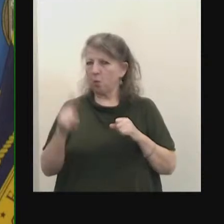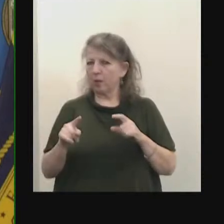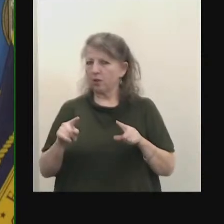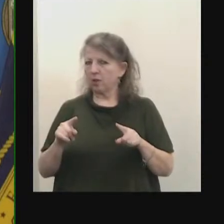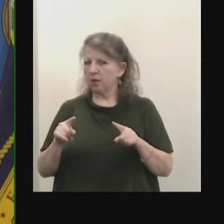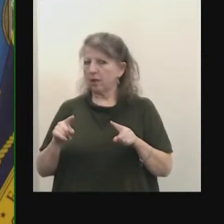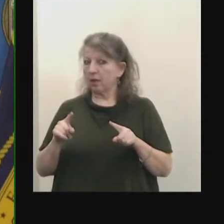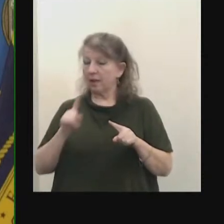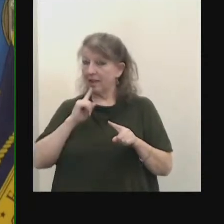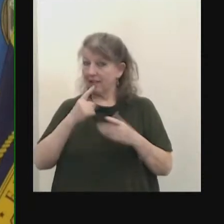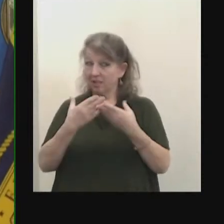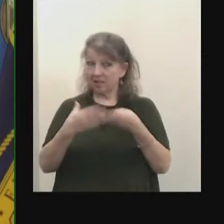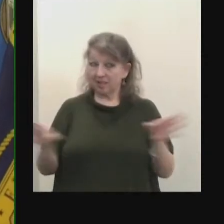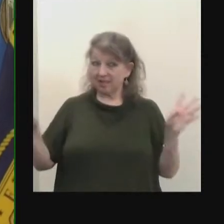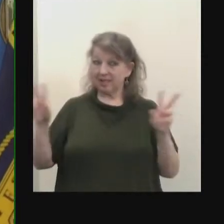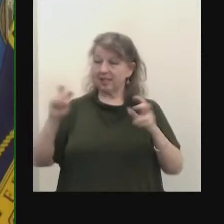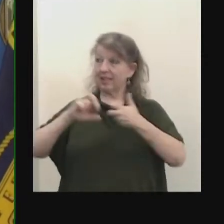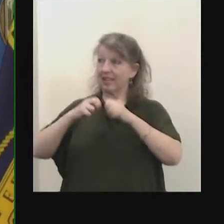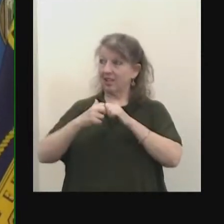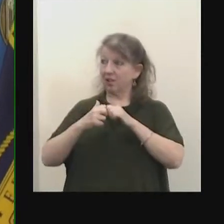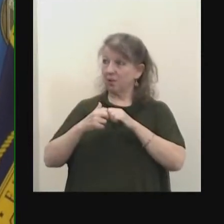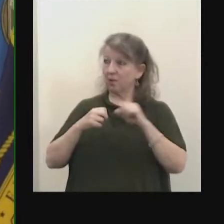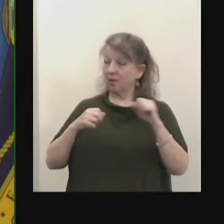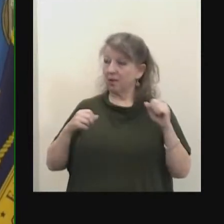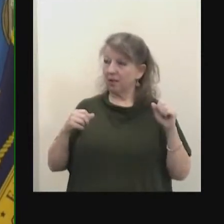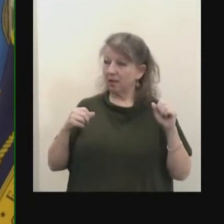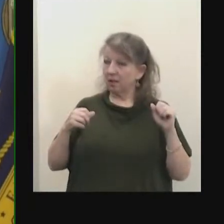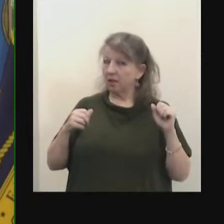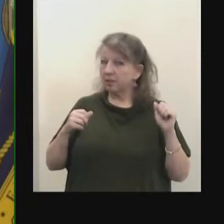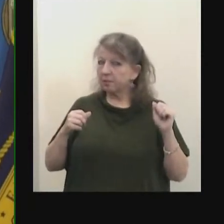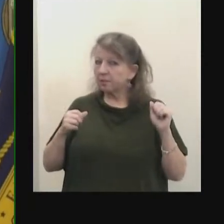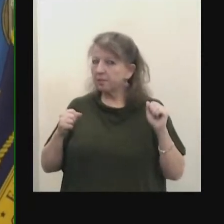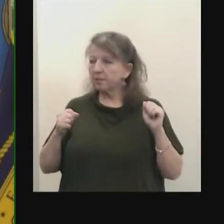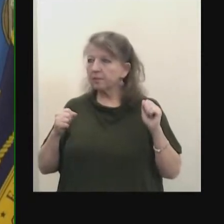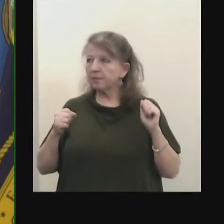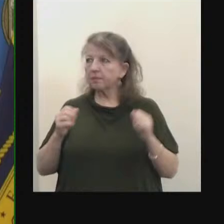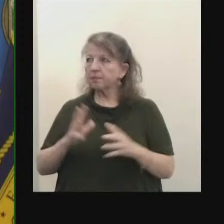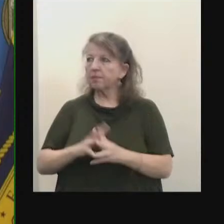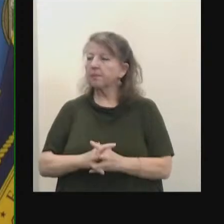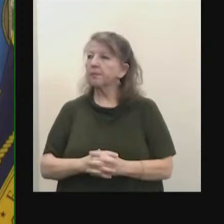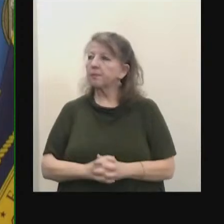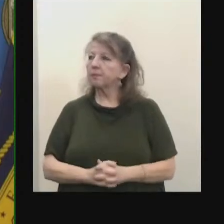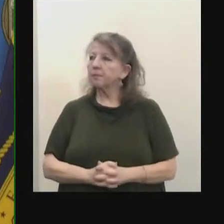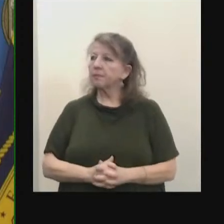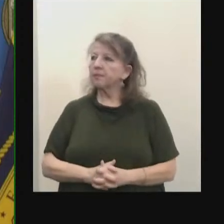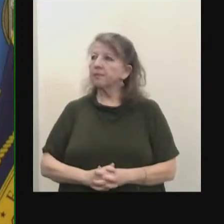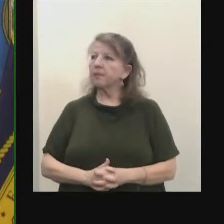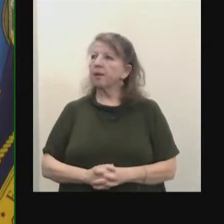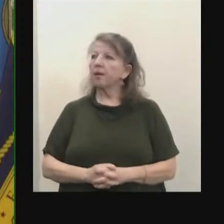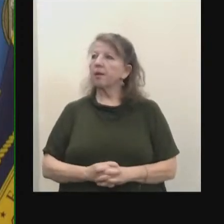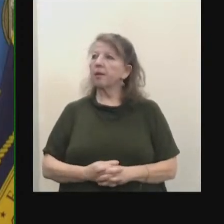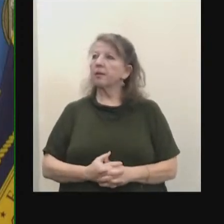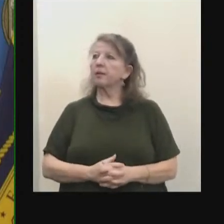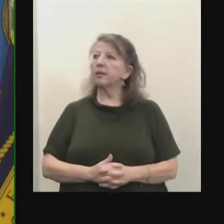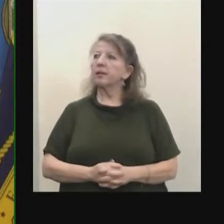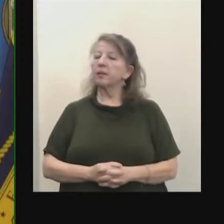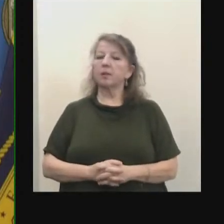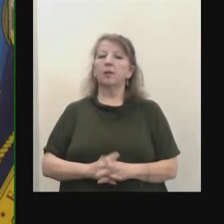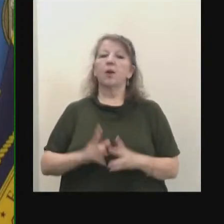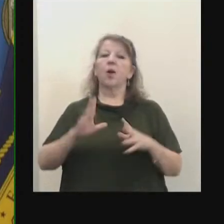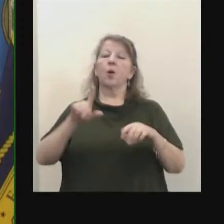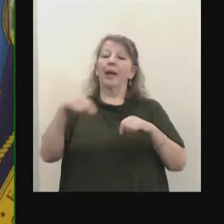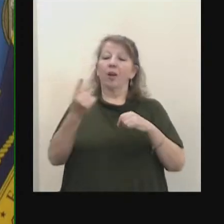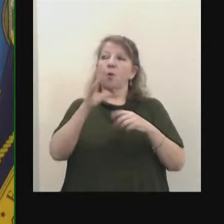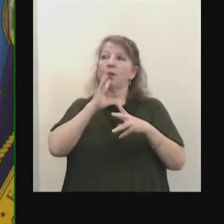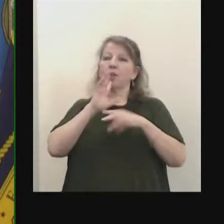widespread issue. Are we missing vaccine supplies, and what kind of message does this send? Well, I can talk only on behalf of